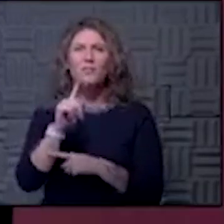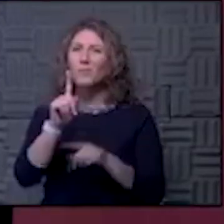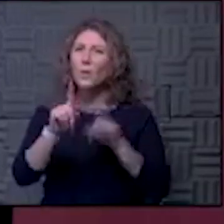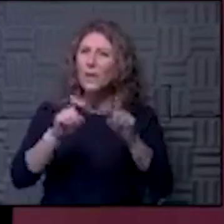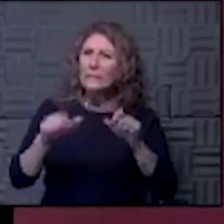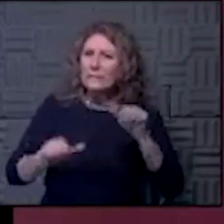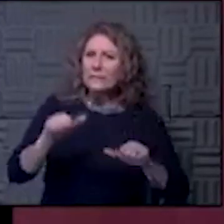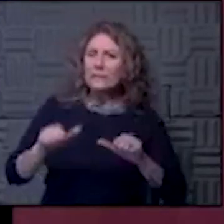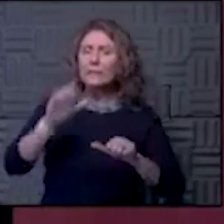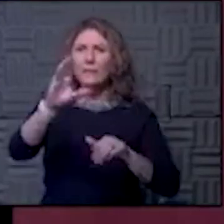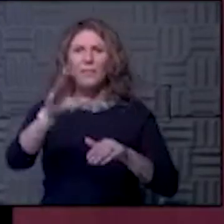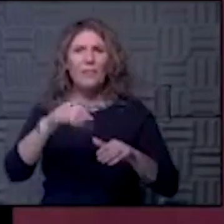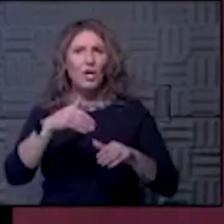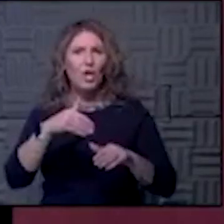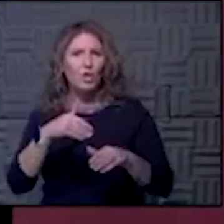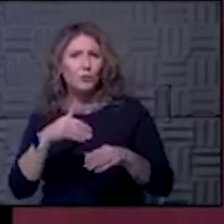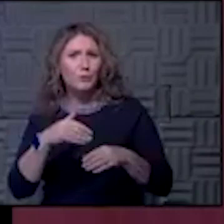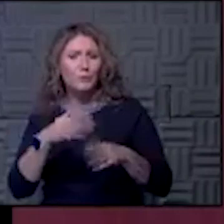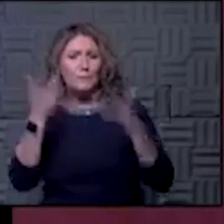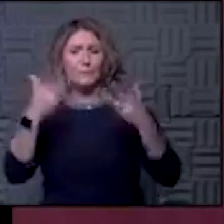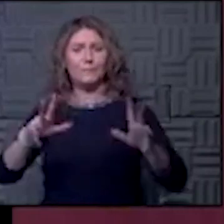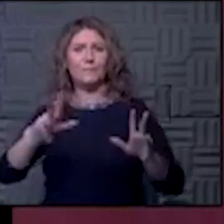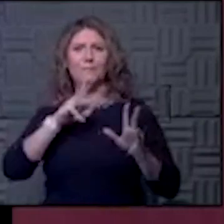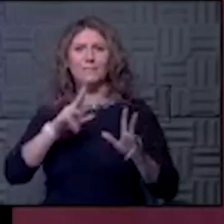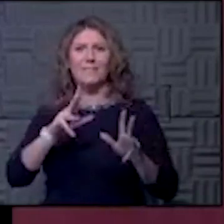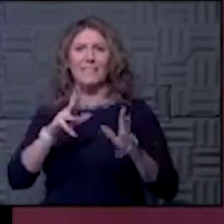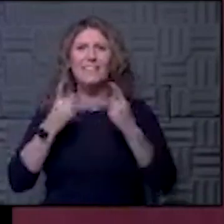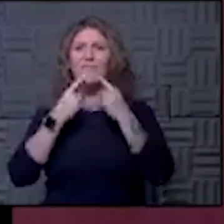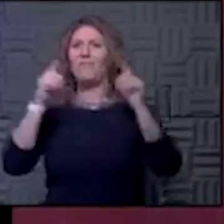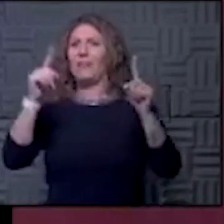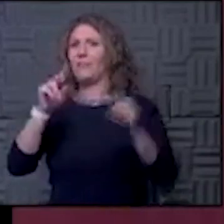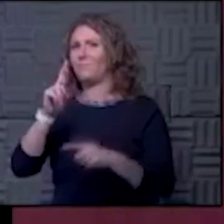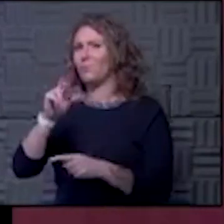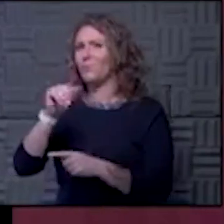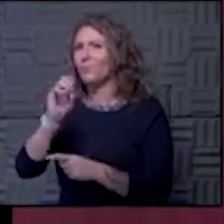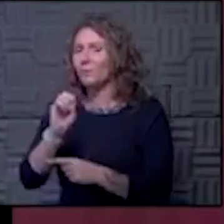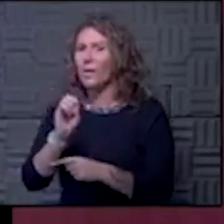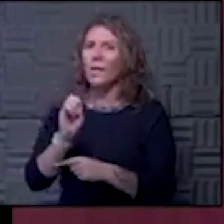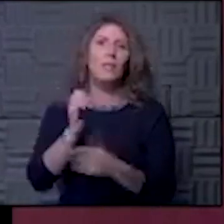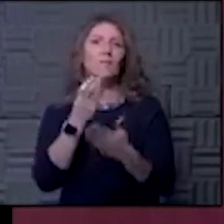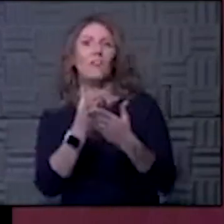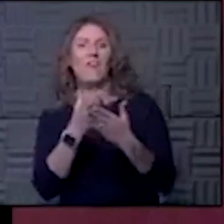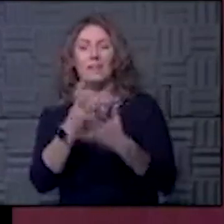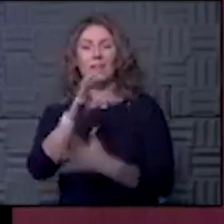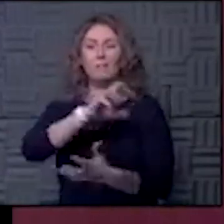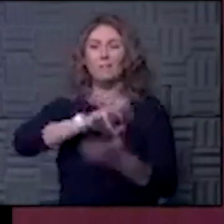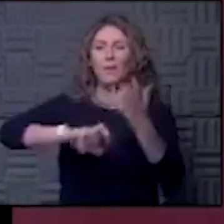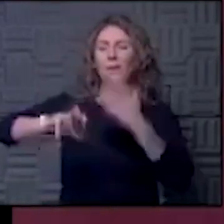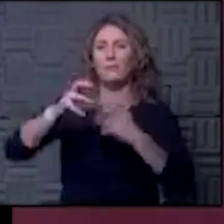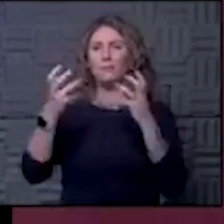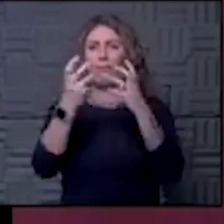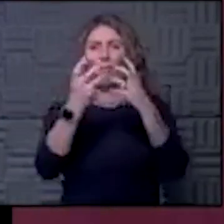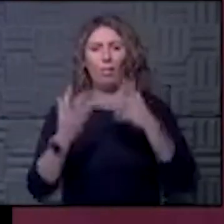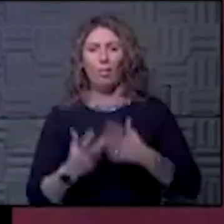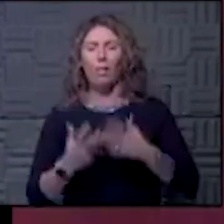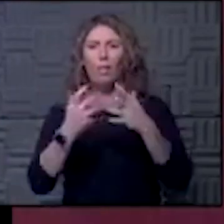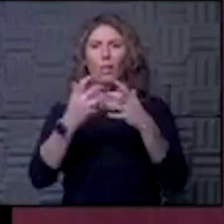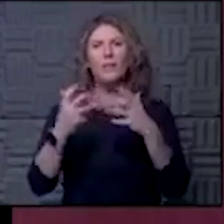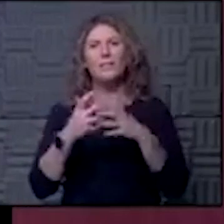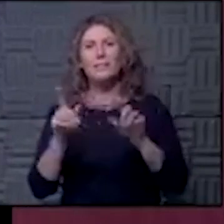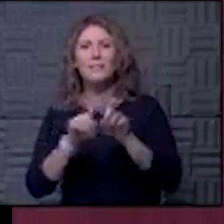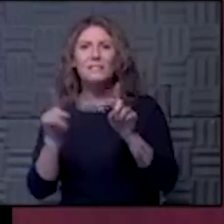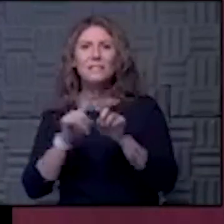their conclusions or their effectiveness rate, the fact that they sort of mixed and matched the two